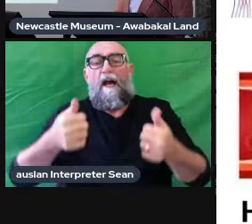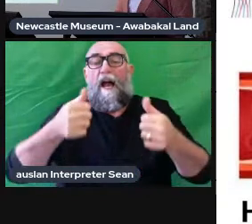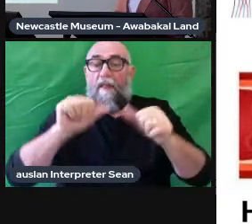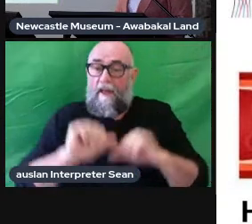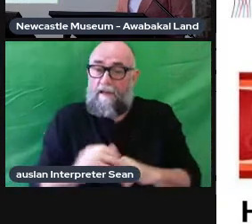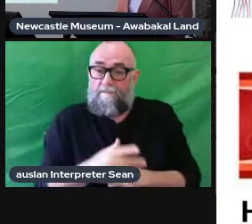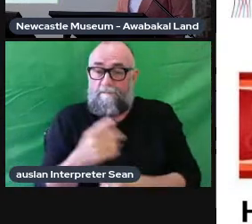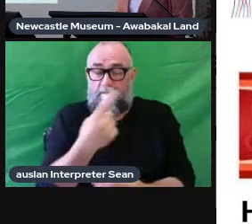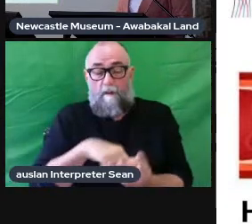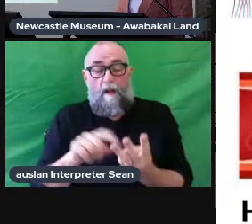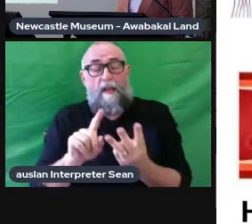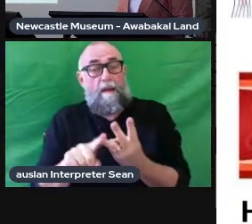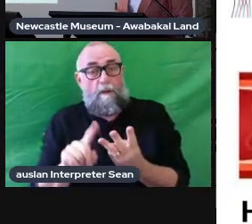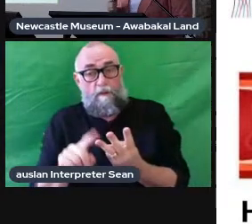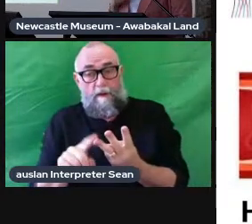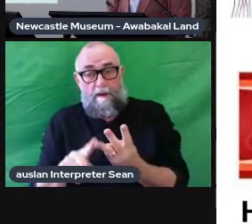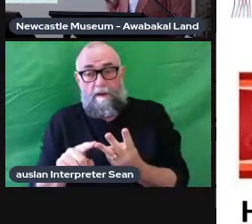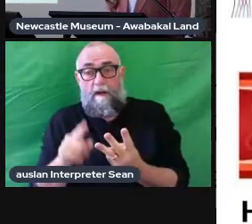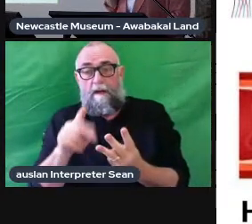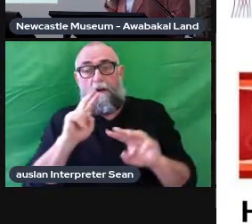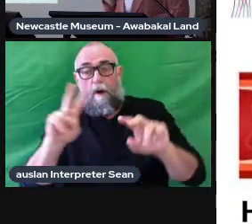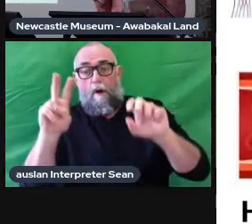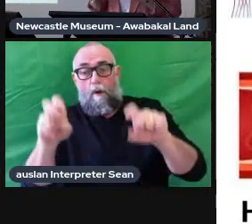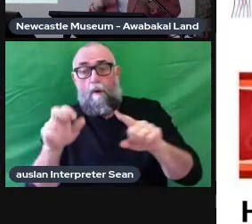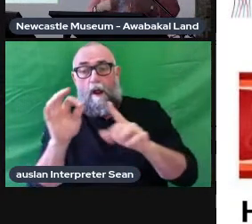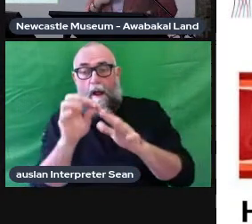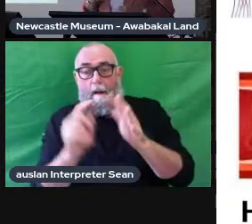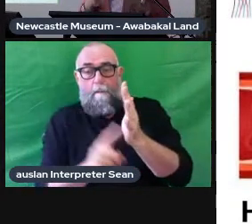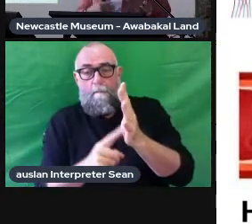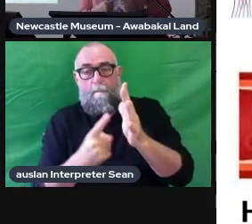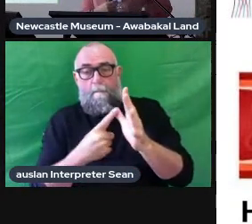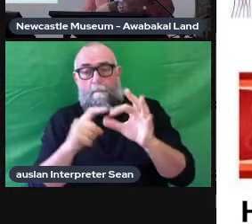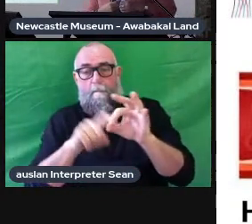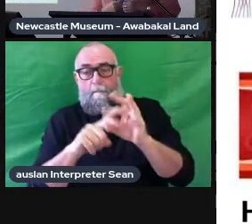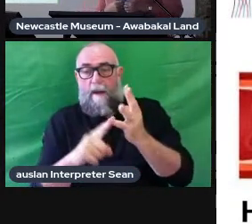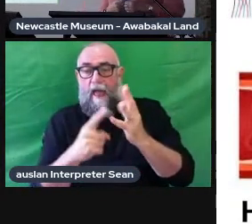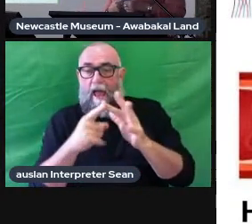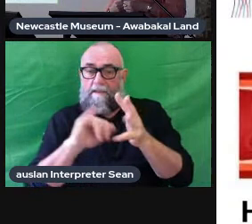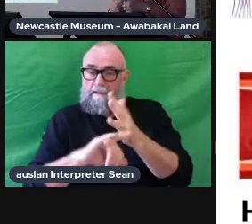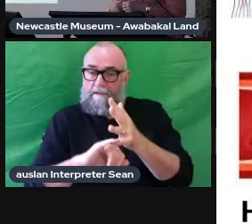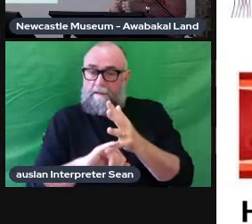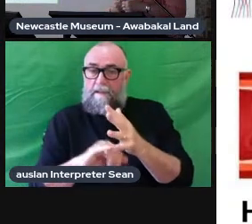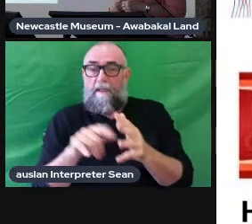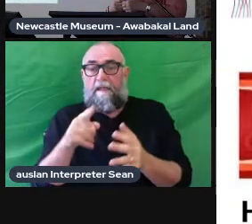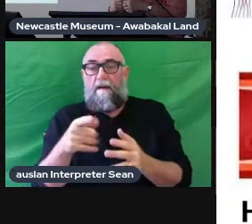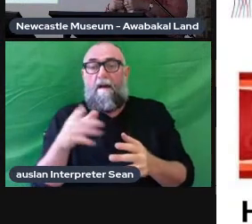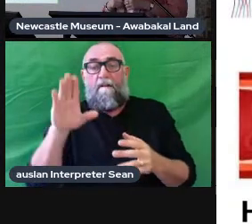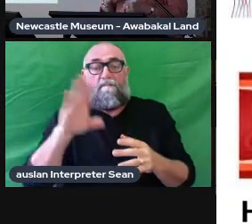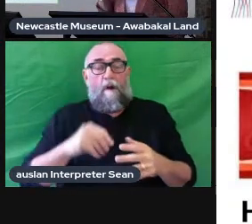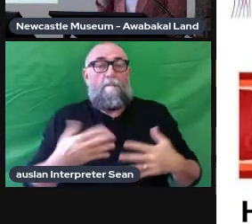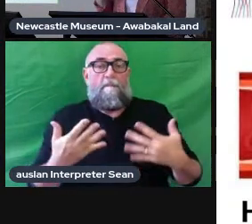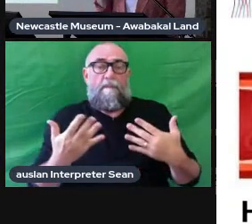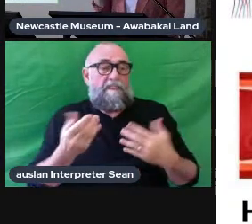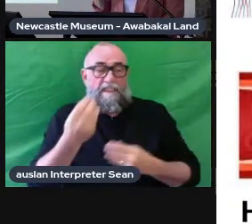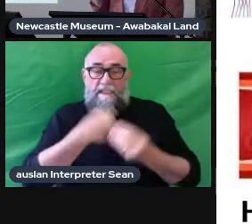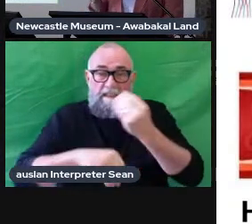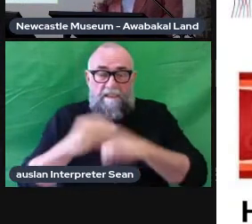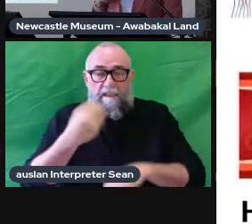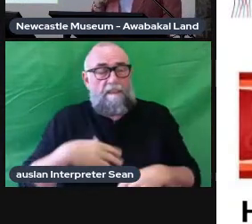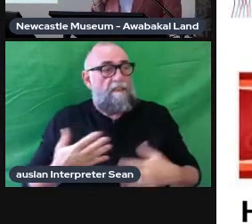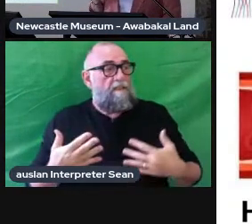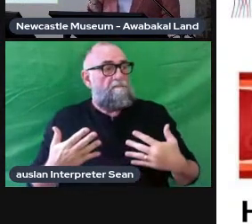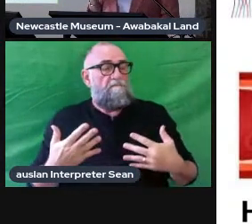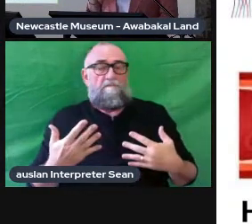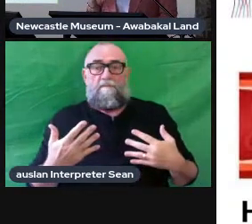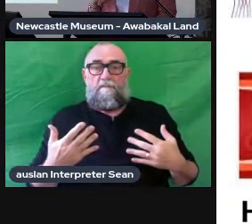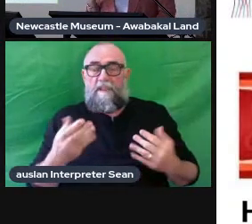We refer to these as plaques. And again, through diet and sometimes through other health conditions in the background, we can get fat